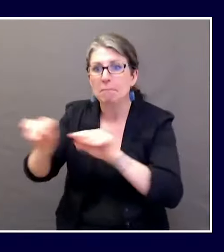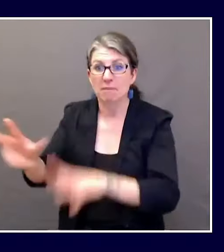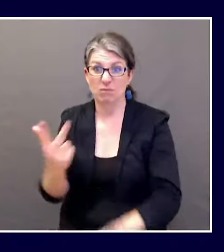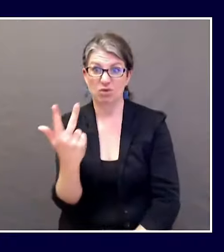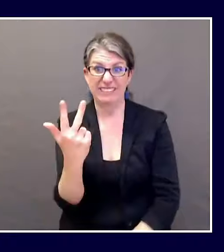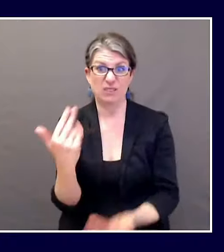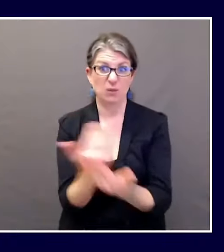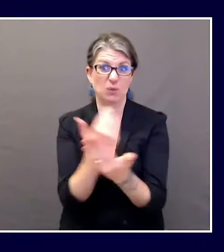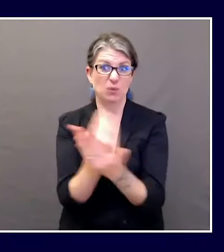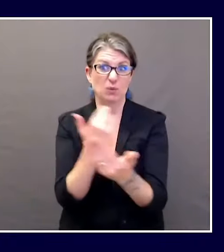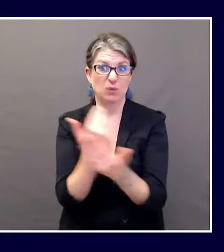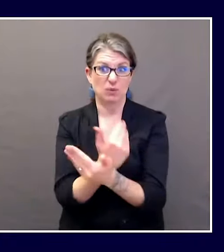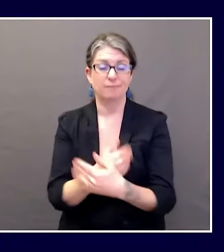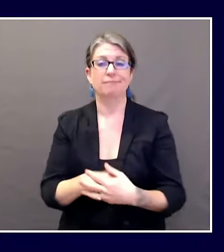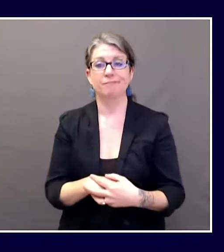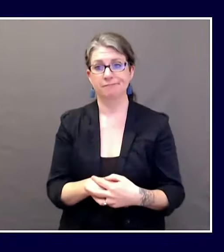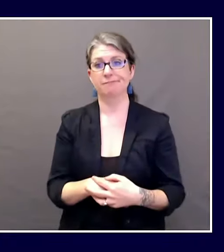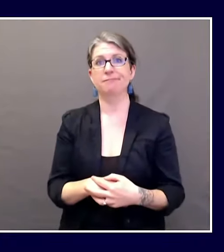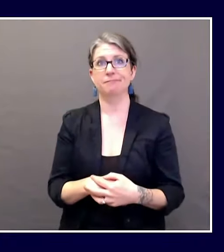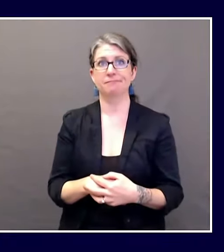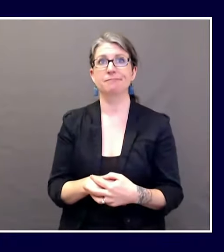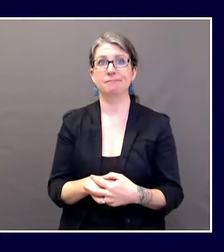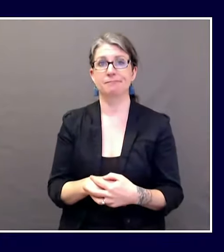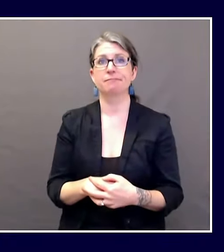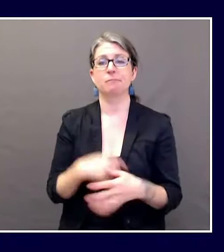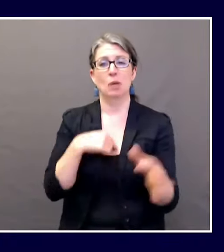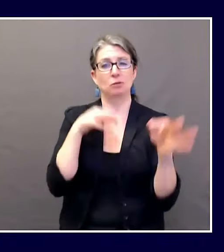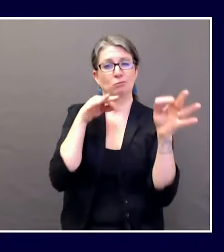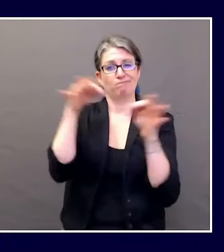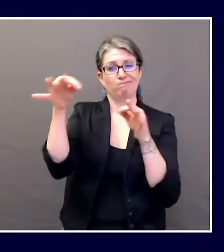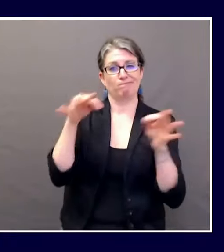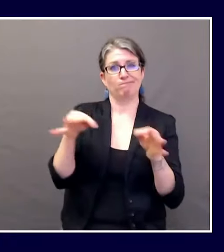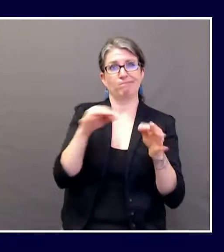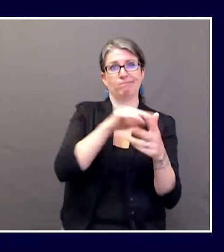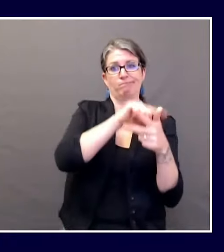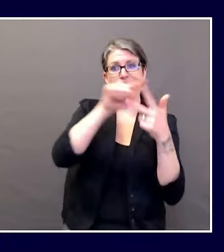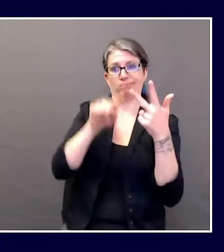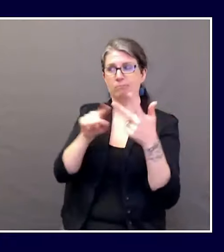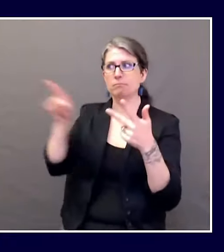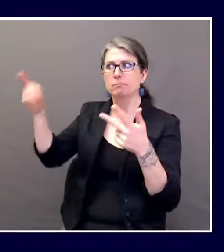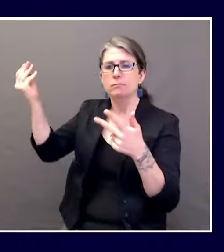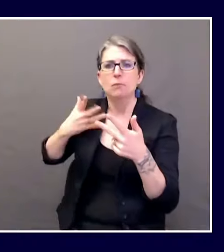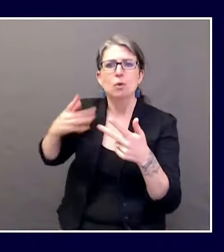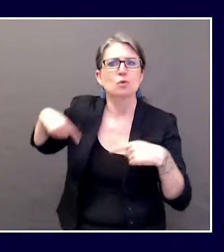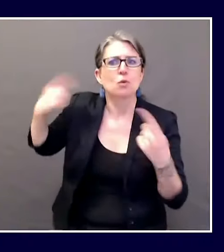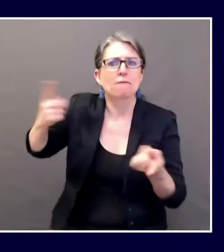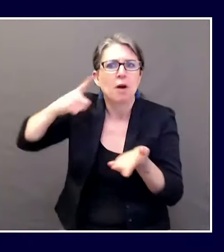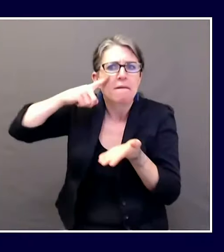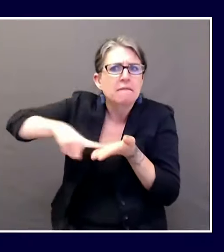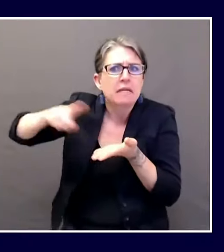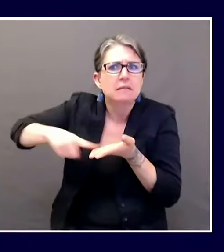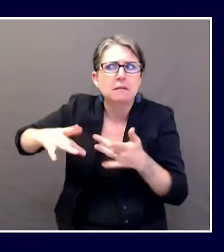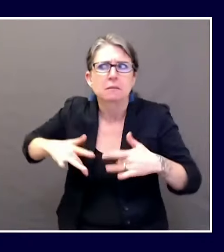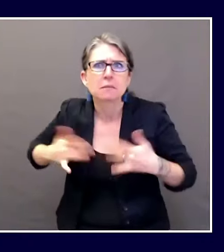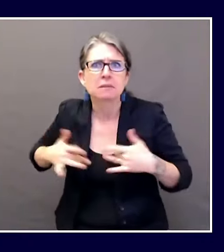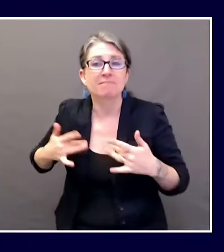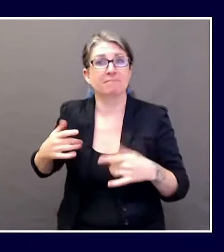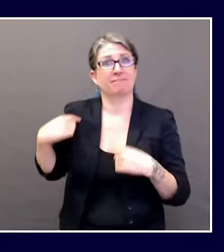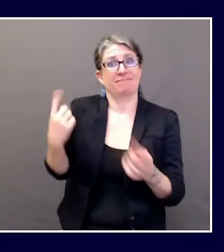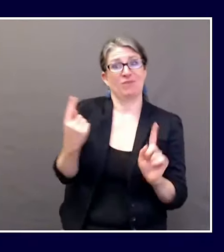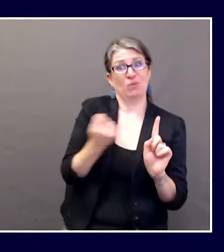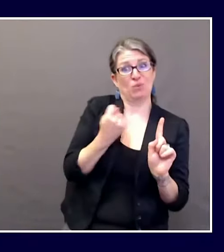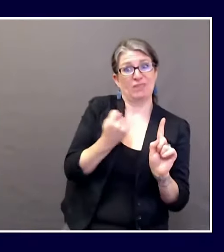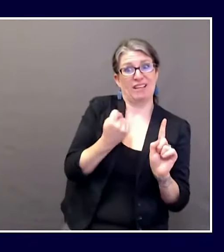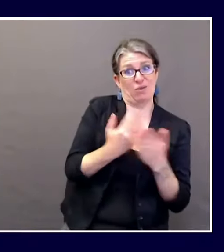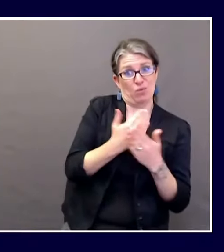recent days that I wanted to comment on. These are outbreak investigations that have been opened since we last spoke on Tuesday. One